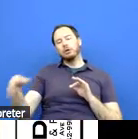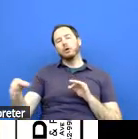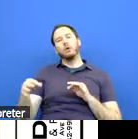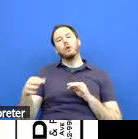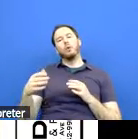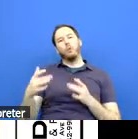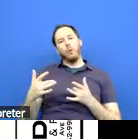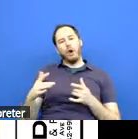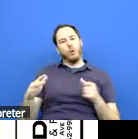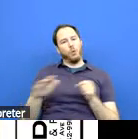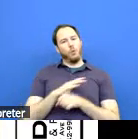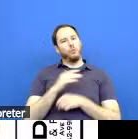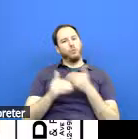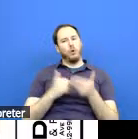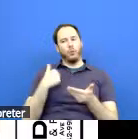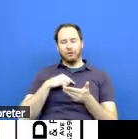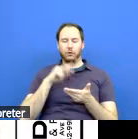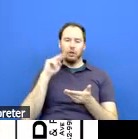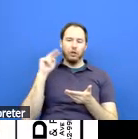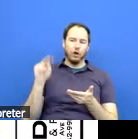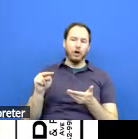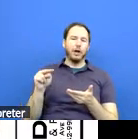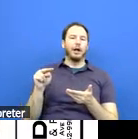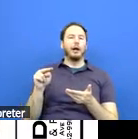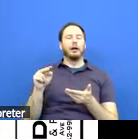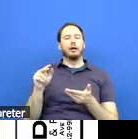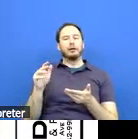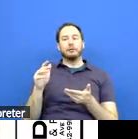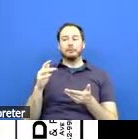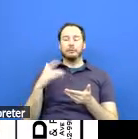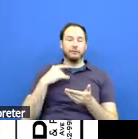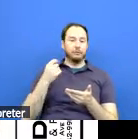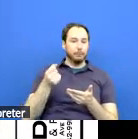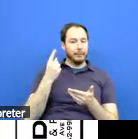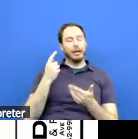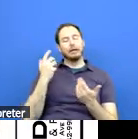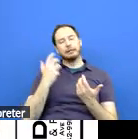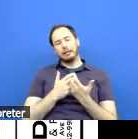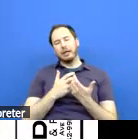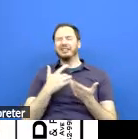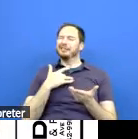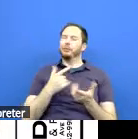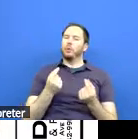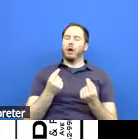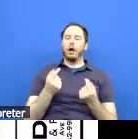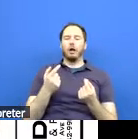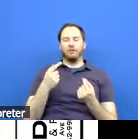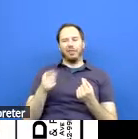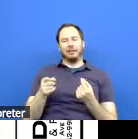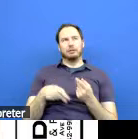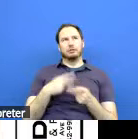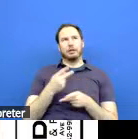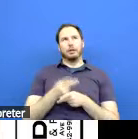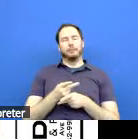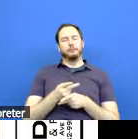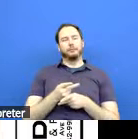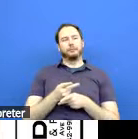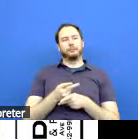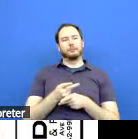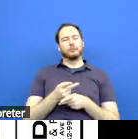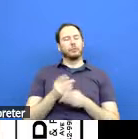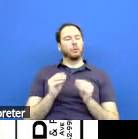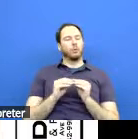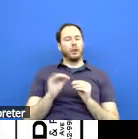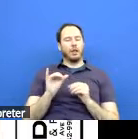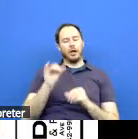thing because we have to take a look at, does it make sense for usually what happens with stuff like, it usually is